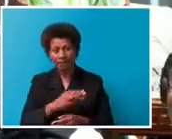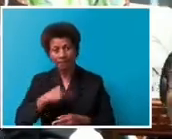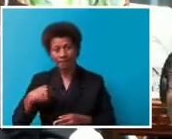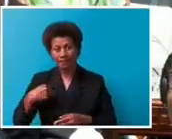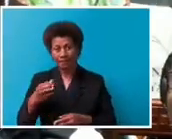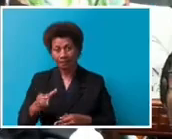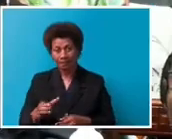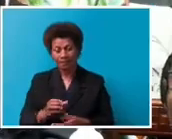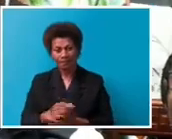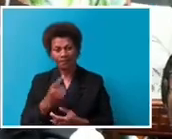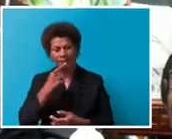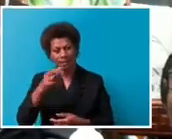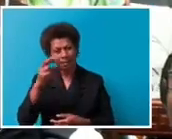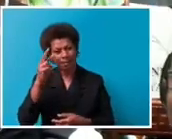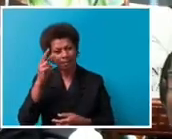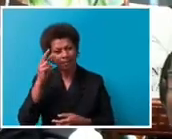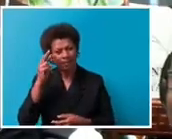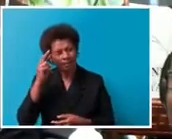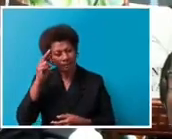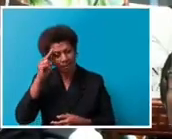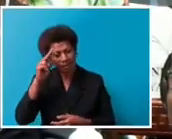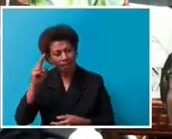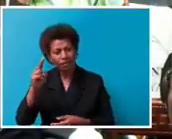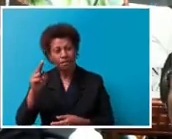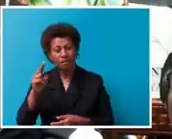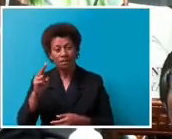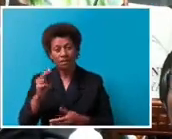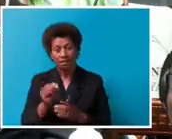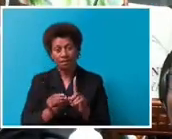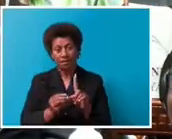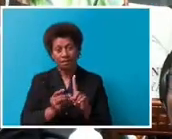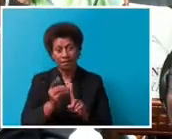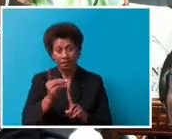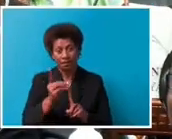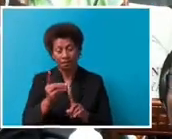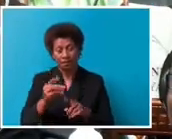Development Plan is still in the pipeline.